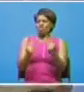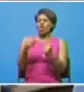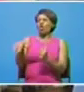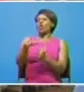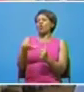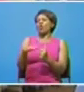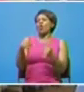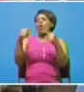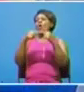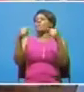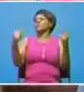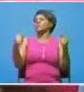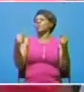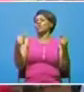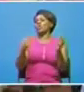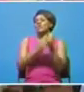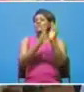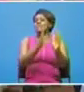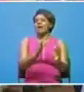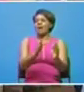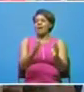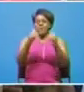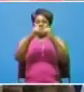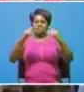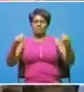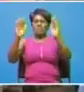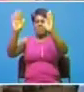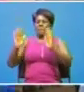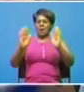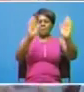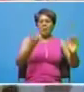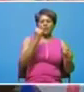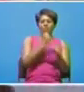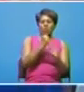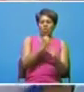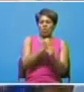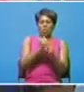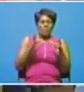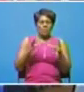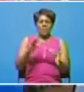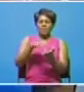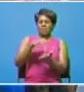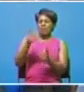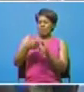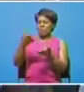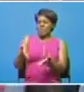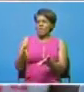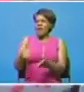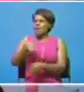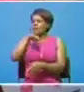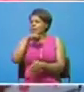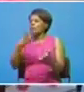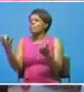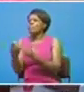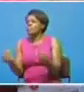and the opposition coalition principals are splitting campaign duty and cranking up the pressure. From here, the NASA presidential candidate